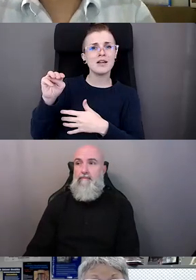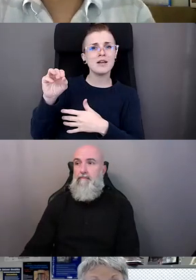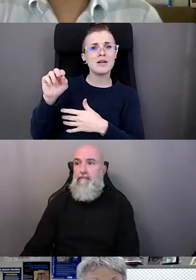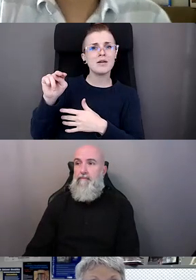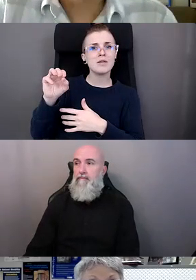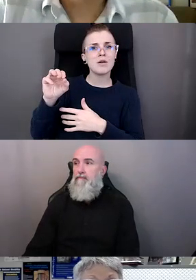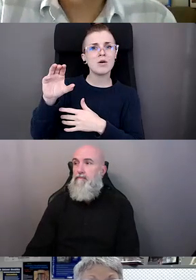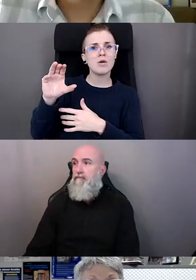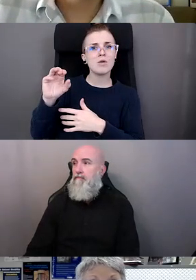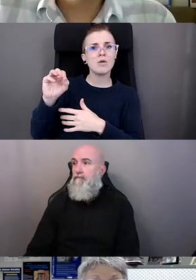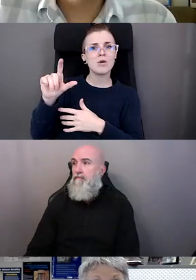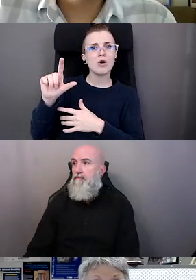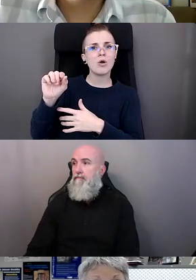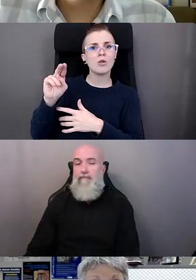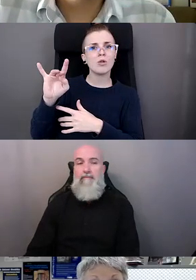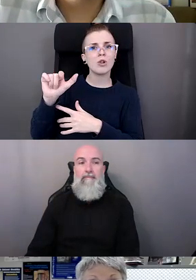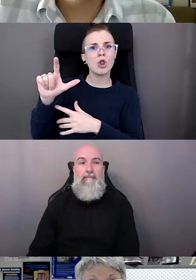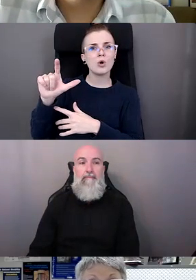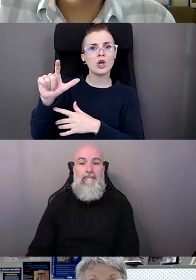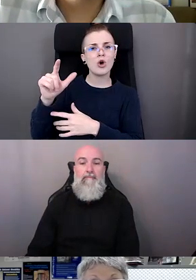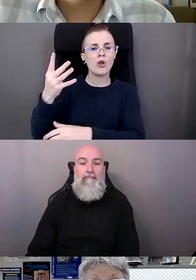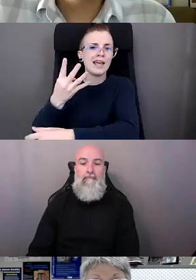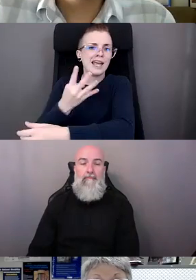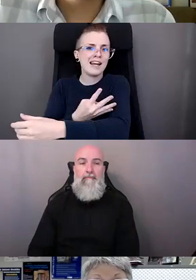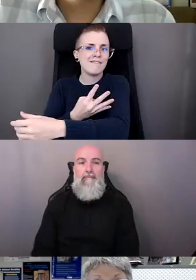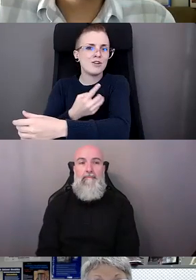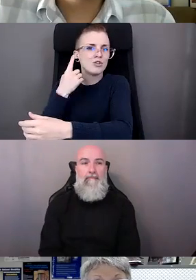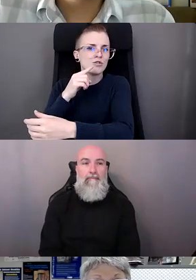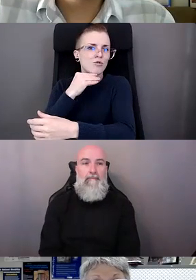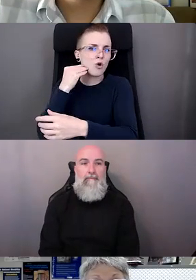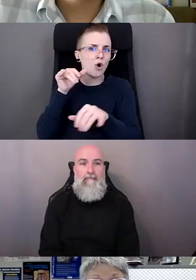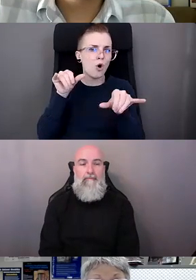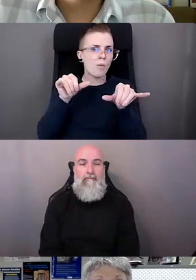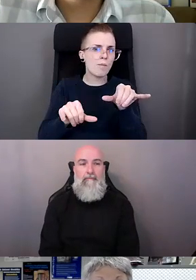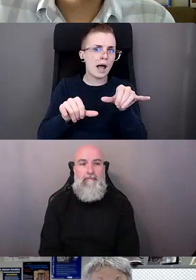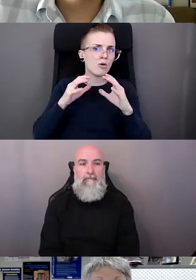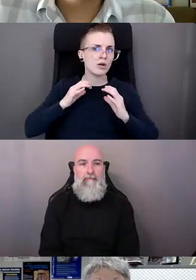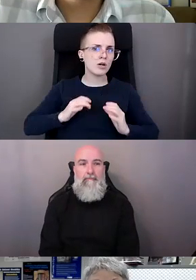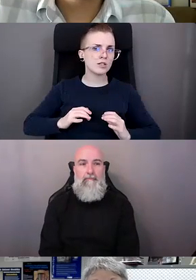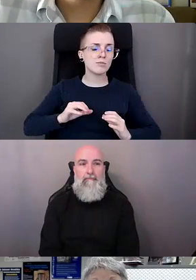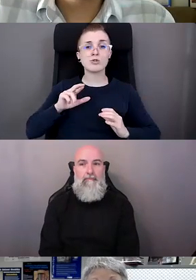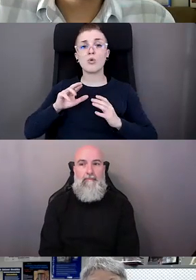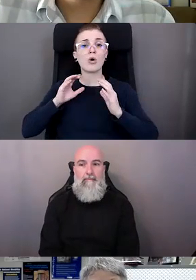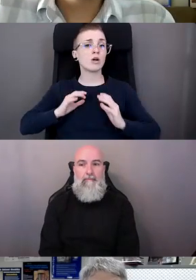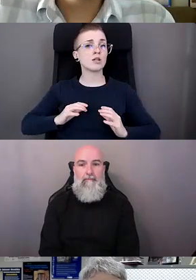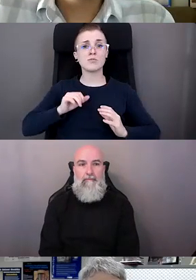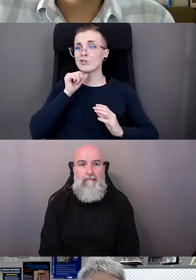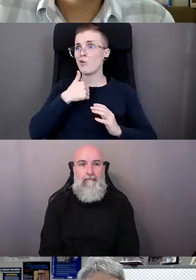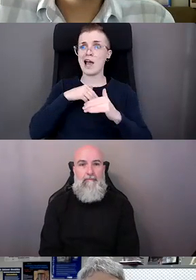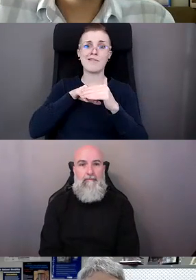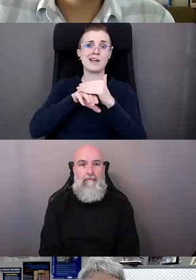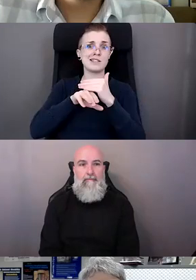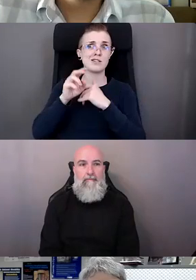monoclonal infusions for homebound customers or customers without accessible transportation who are COVID